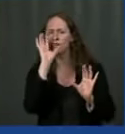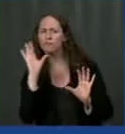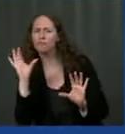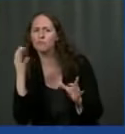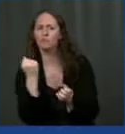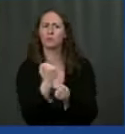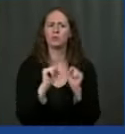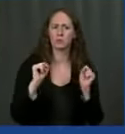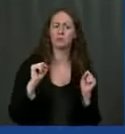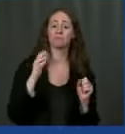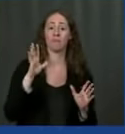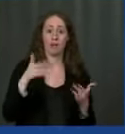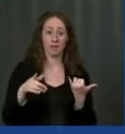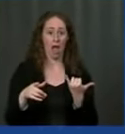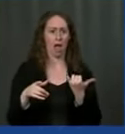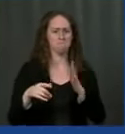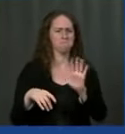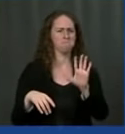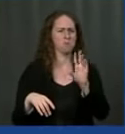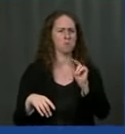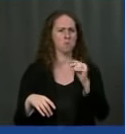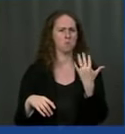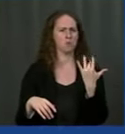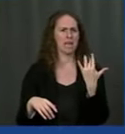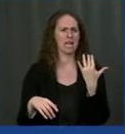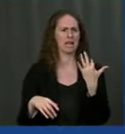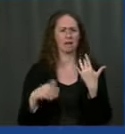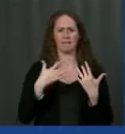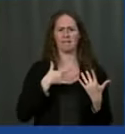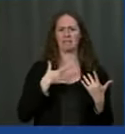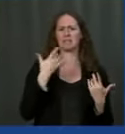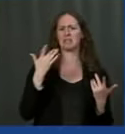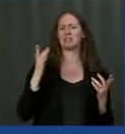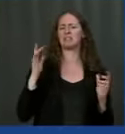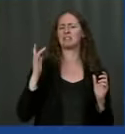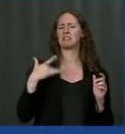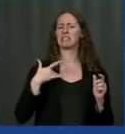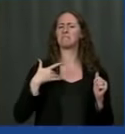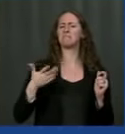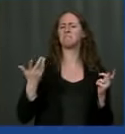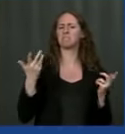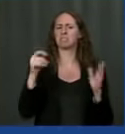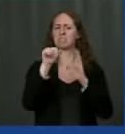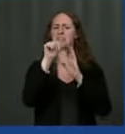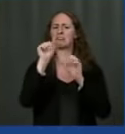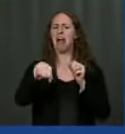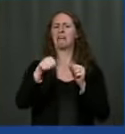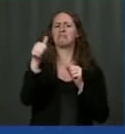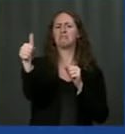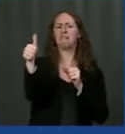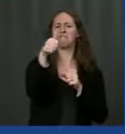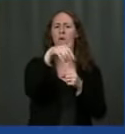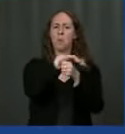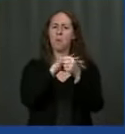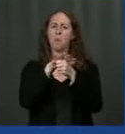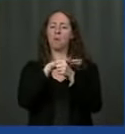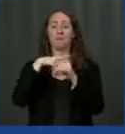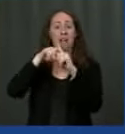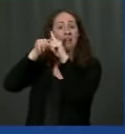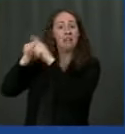believe our state and local assets can meet the needs, and so we have encouraged our